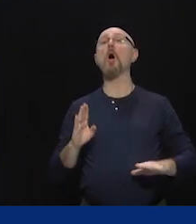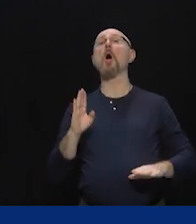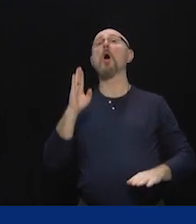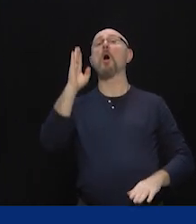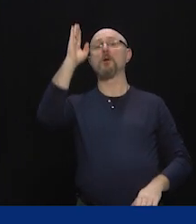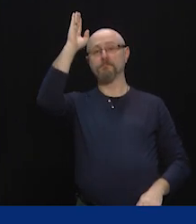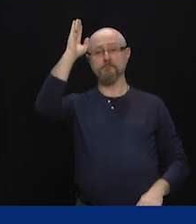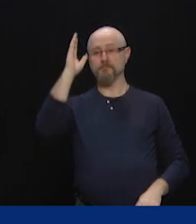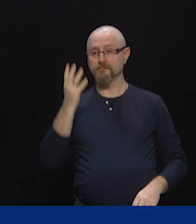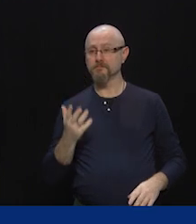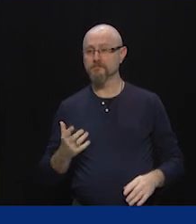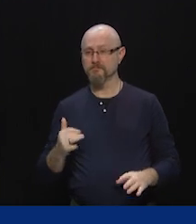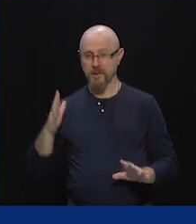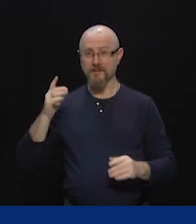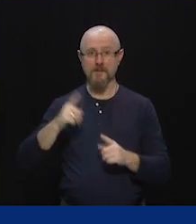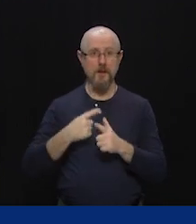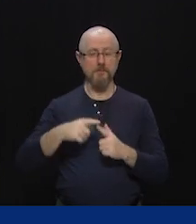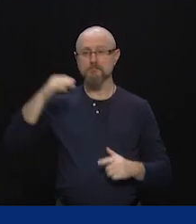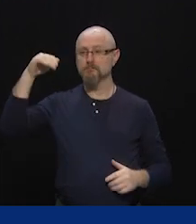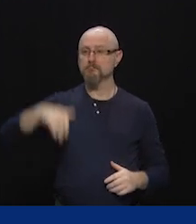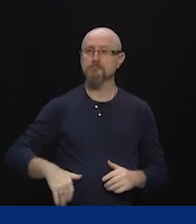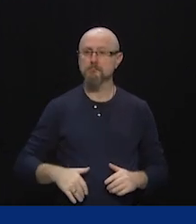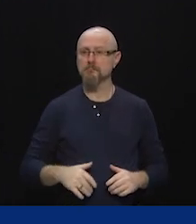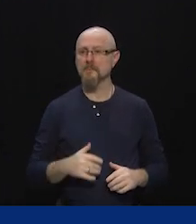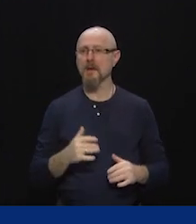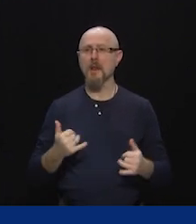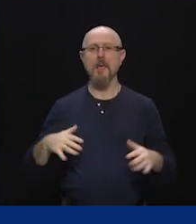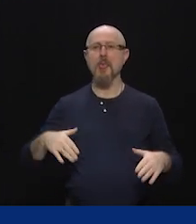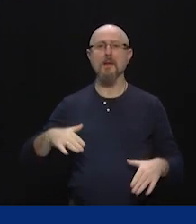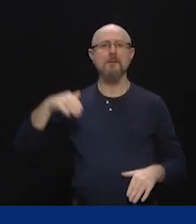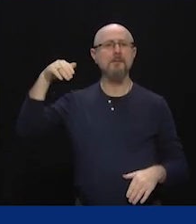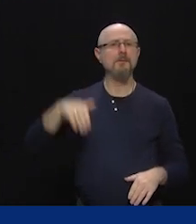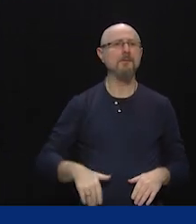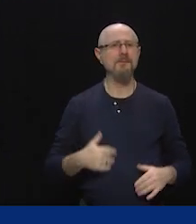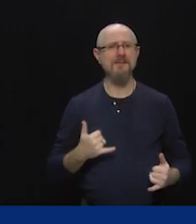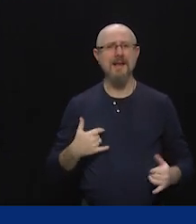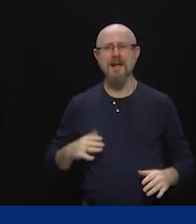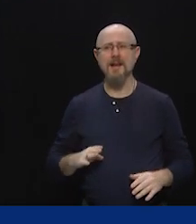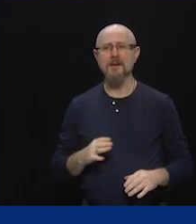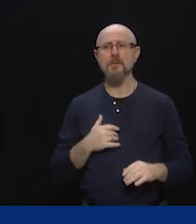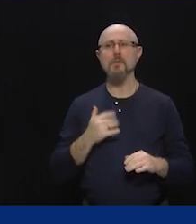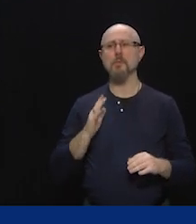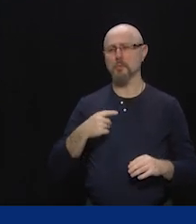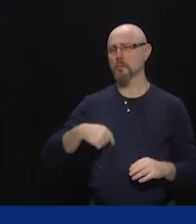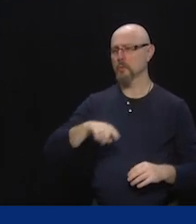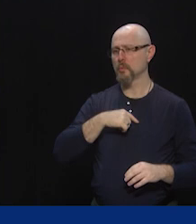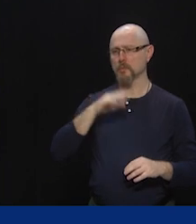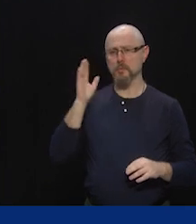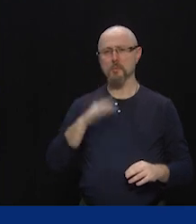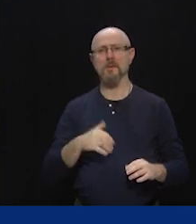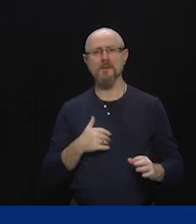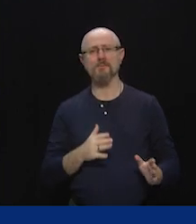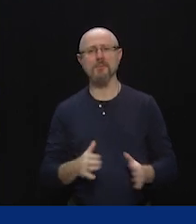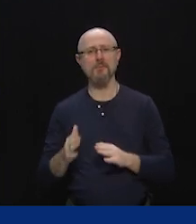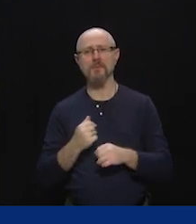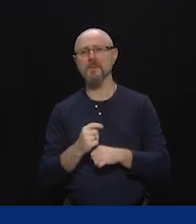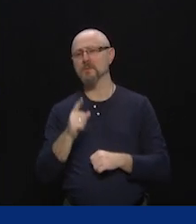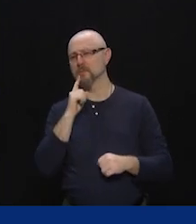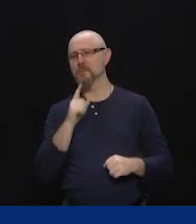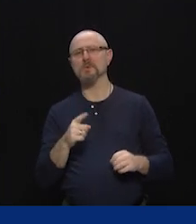vertical decline. So we're not there yet, but we also know that we want to calibrate the right decisions in terms